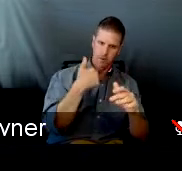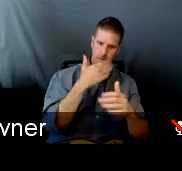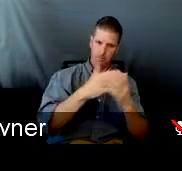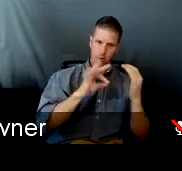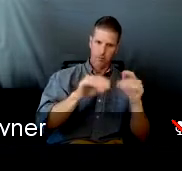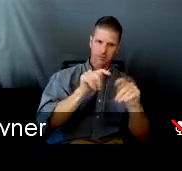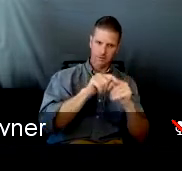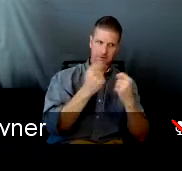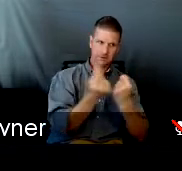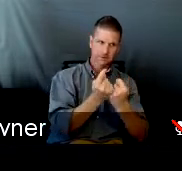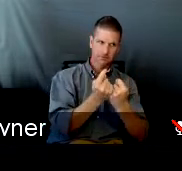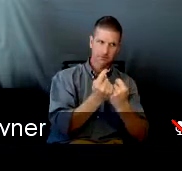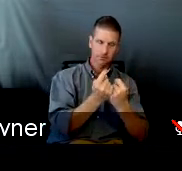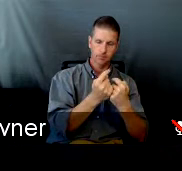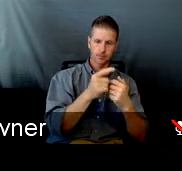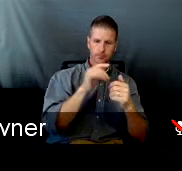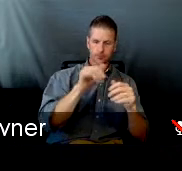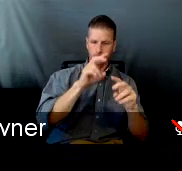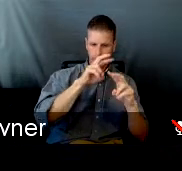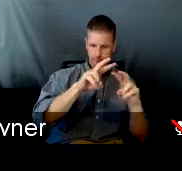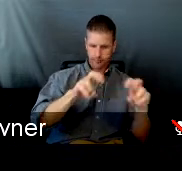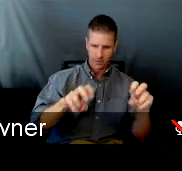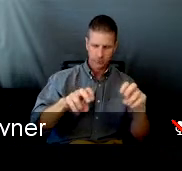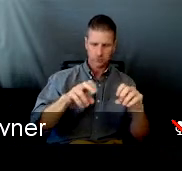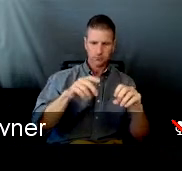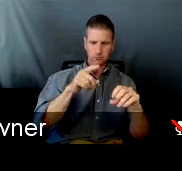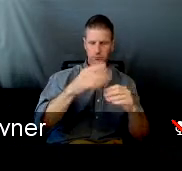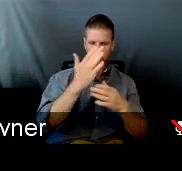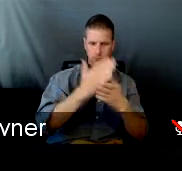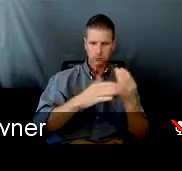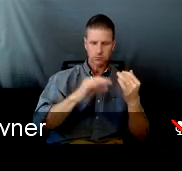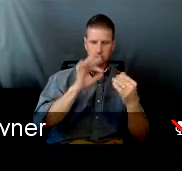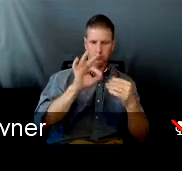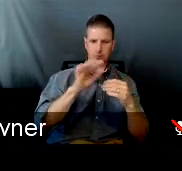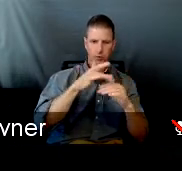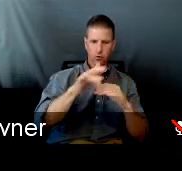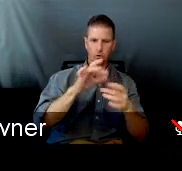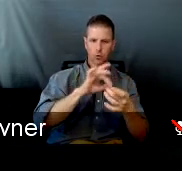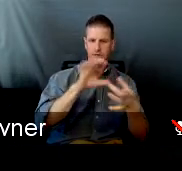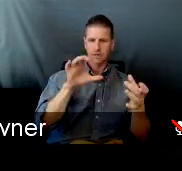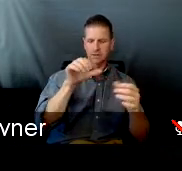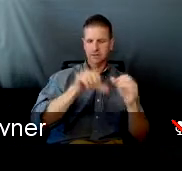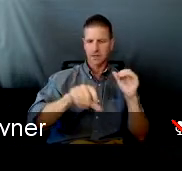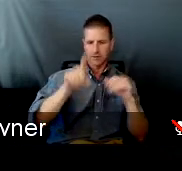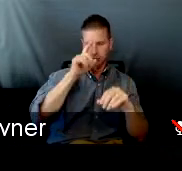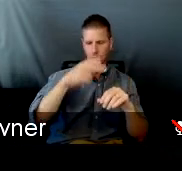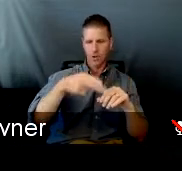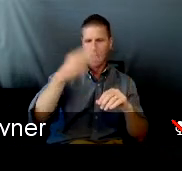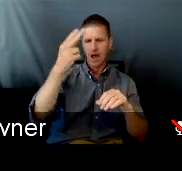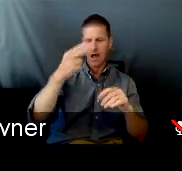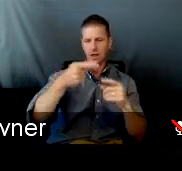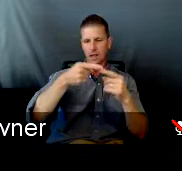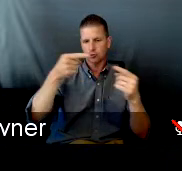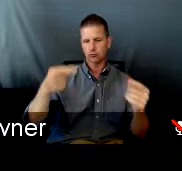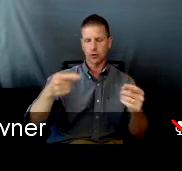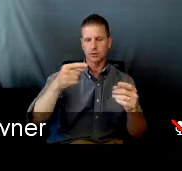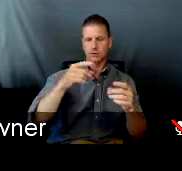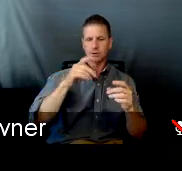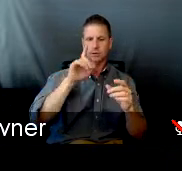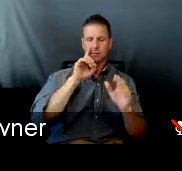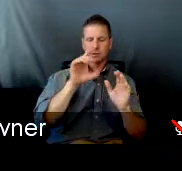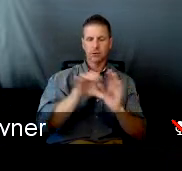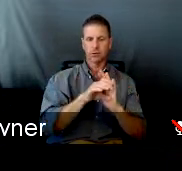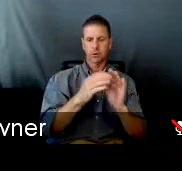that analyzed the spectra, and this was part of the early release science program for high contrast imaging. And what we're seeing here